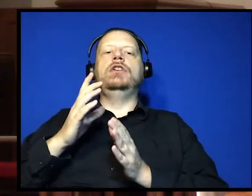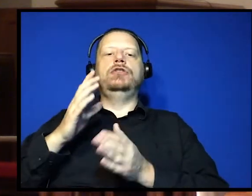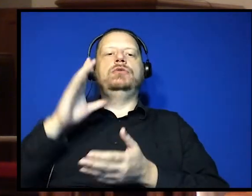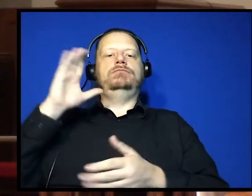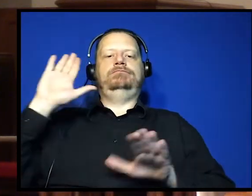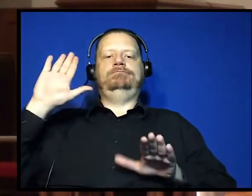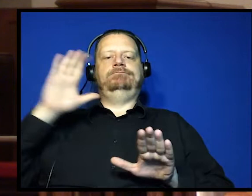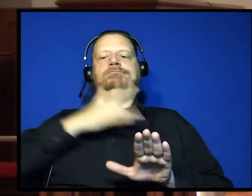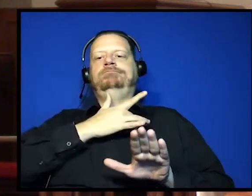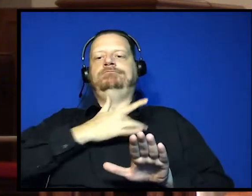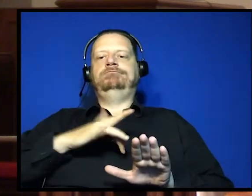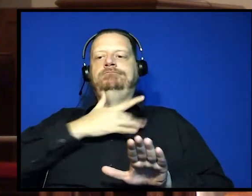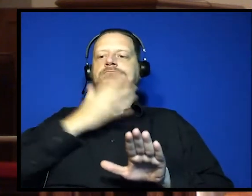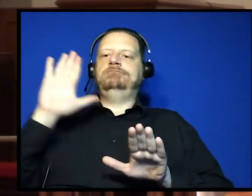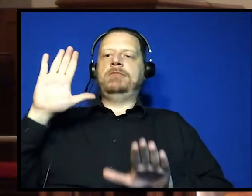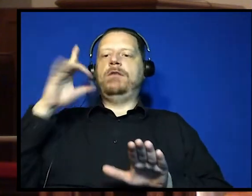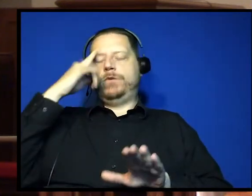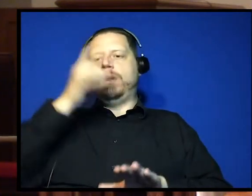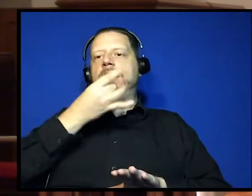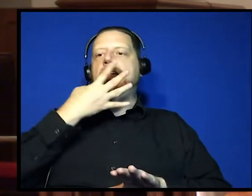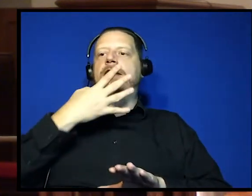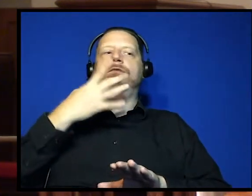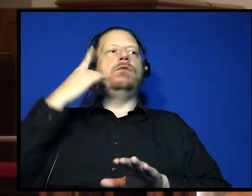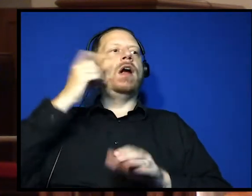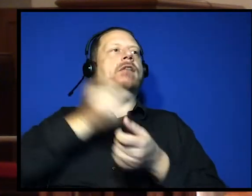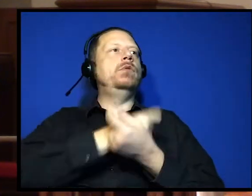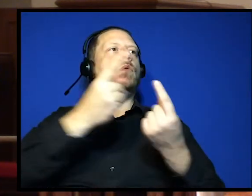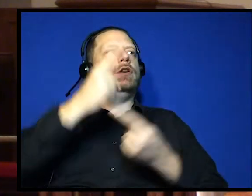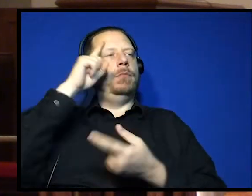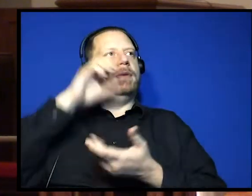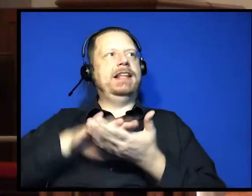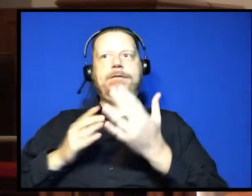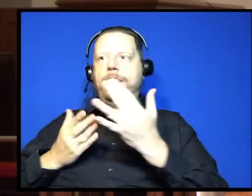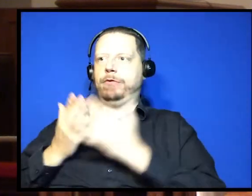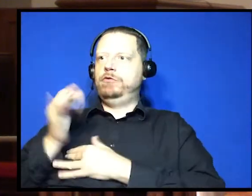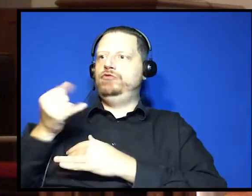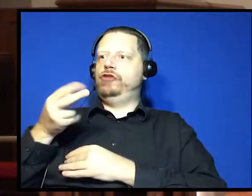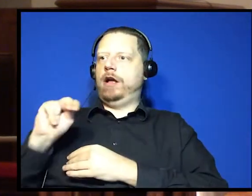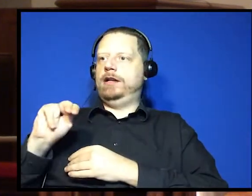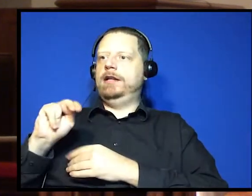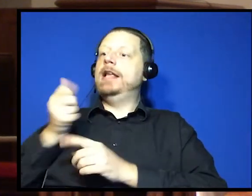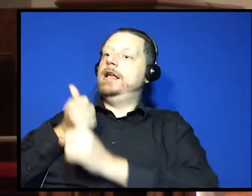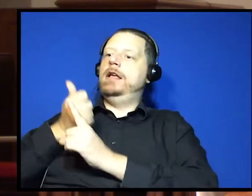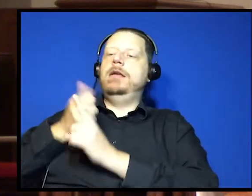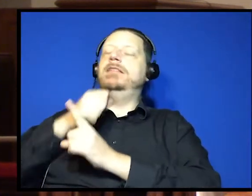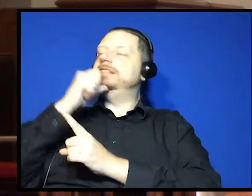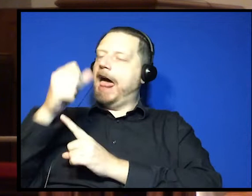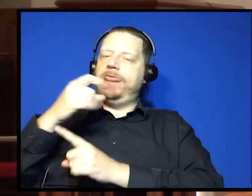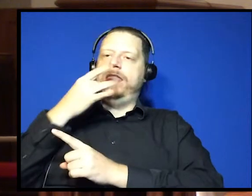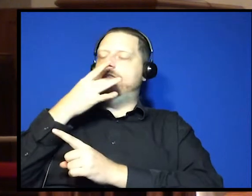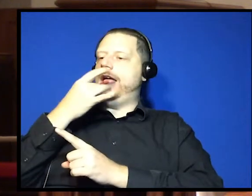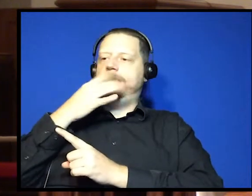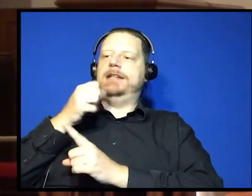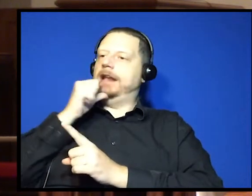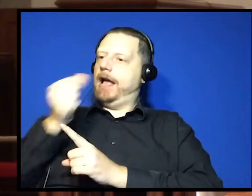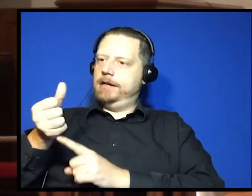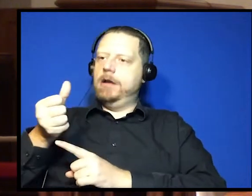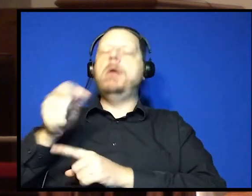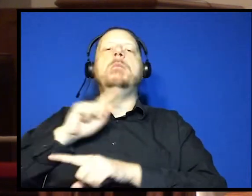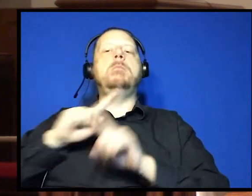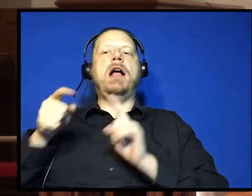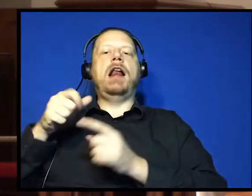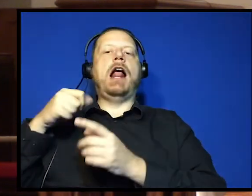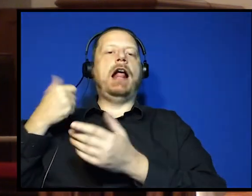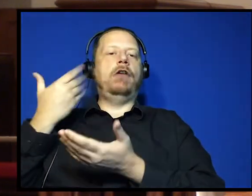light, so that all might believe through him. He himself was not the light, but